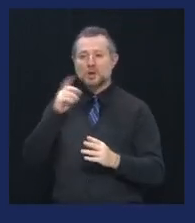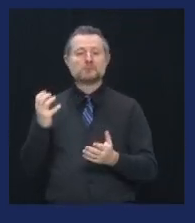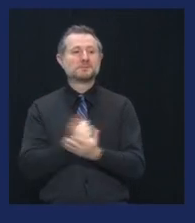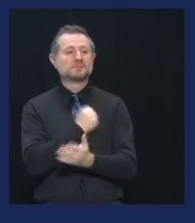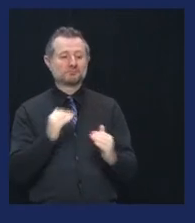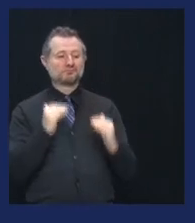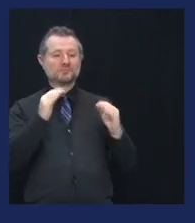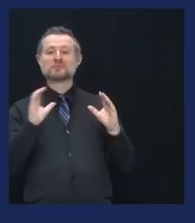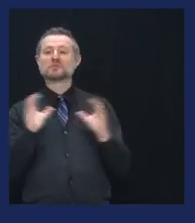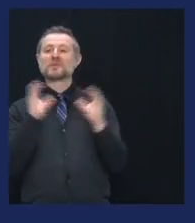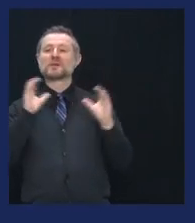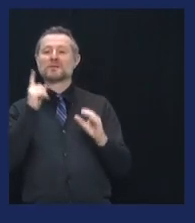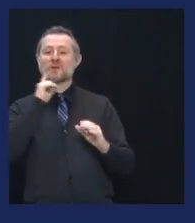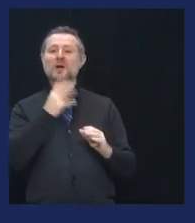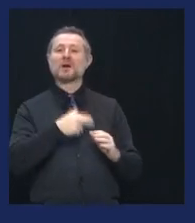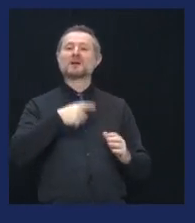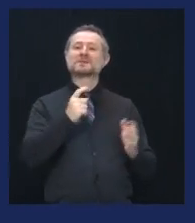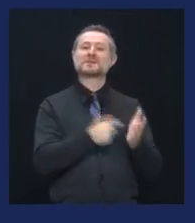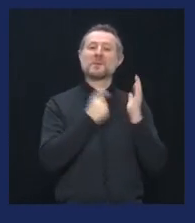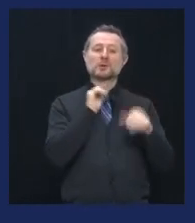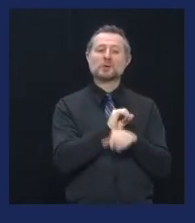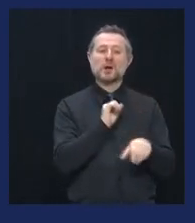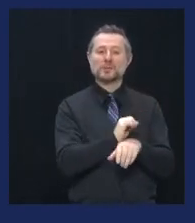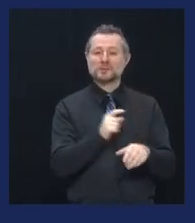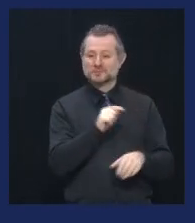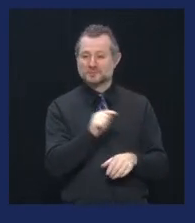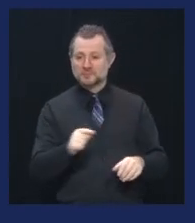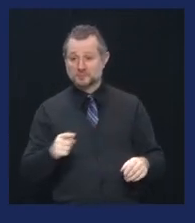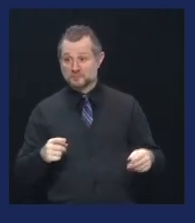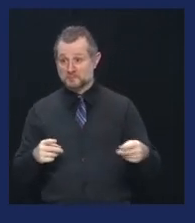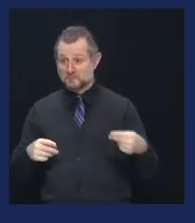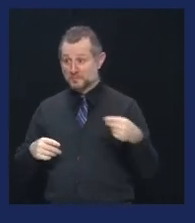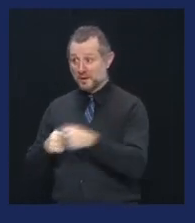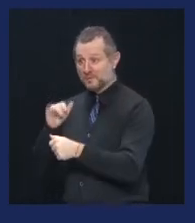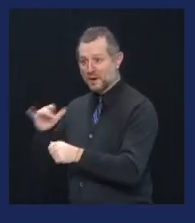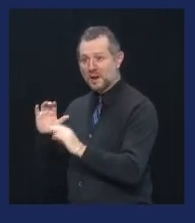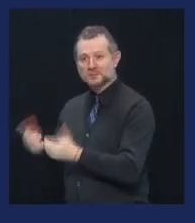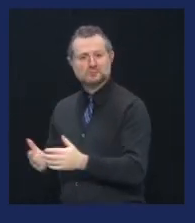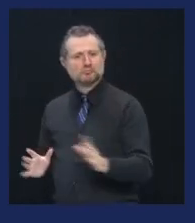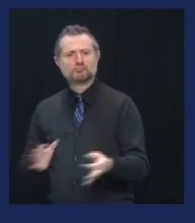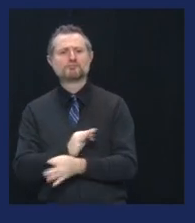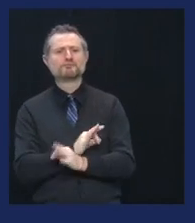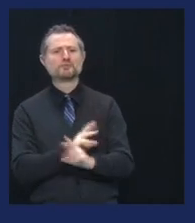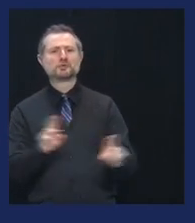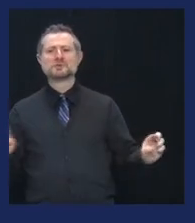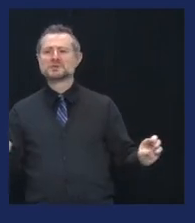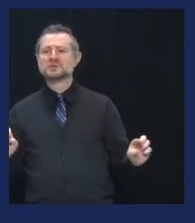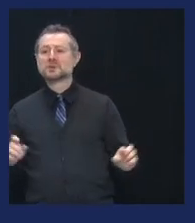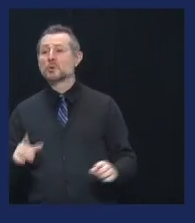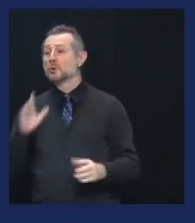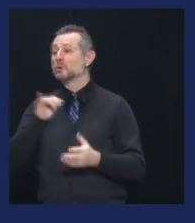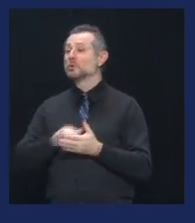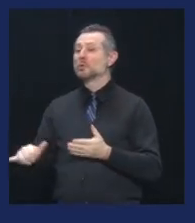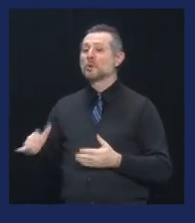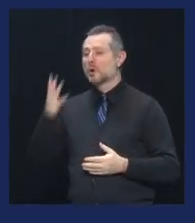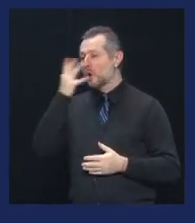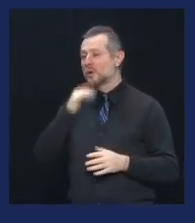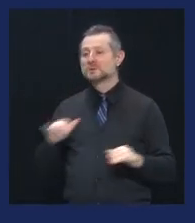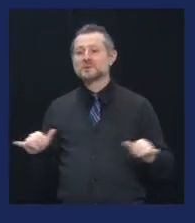they can do it for free. Will New York be what it was? The answer is no, but it will